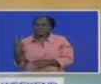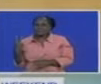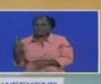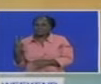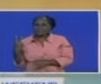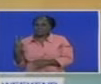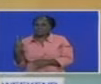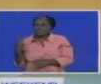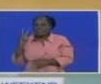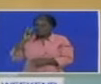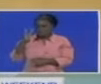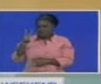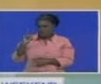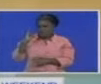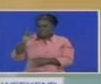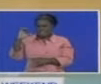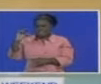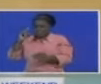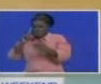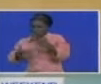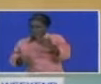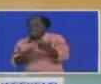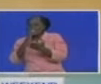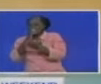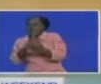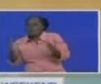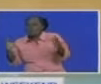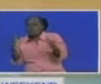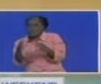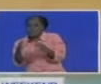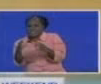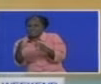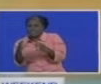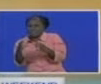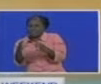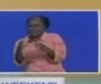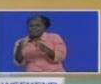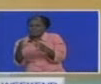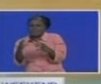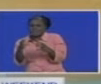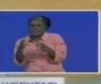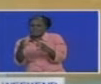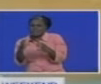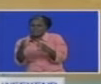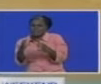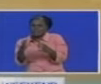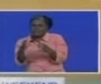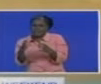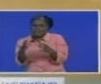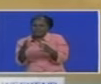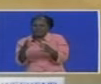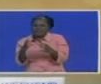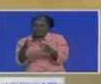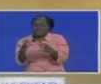the view of ICC is that there are some communities that have become very so